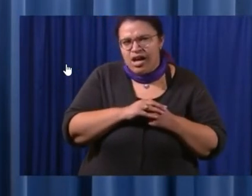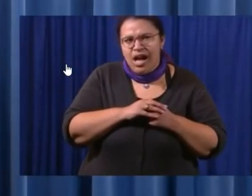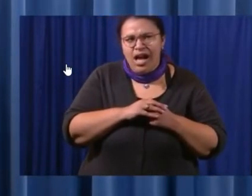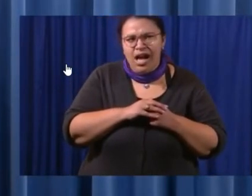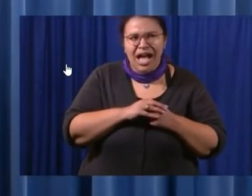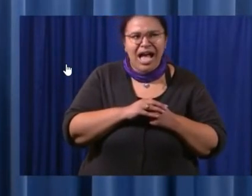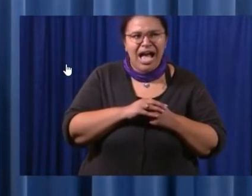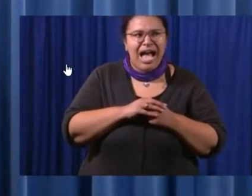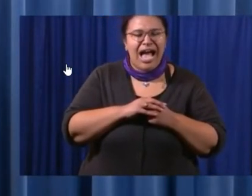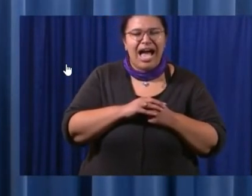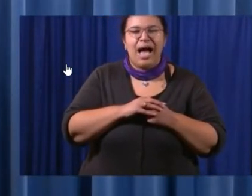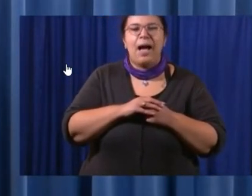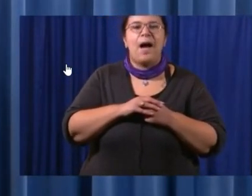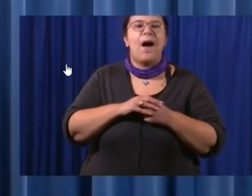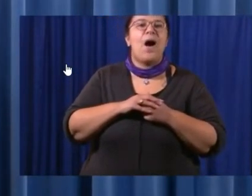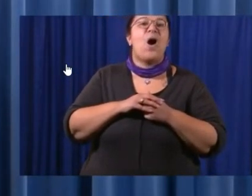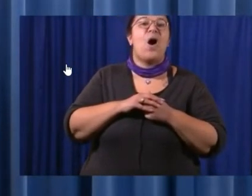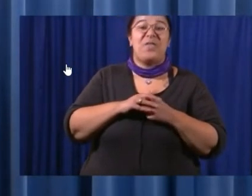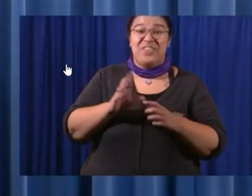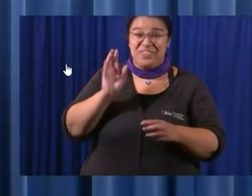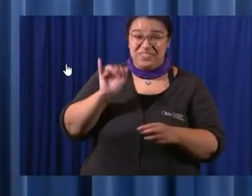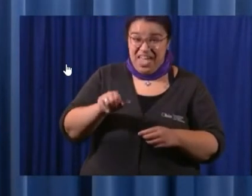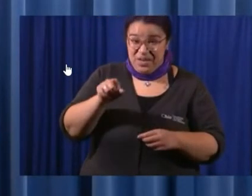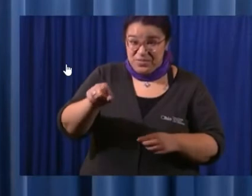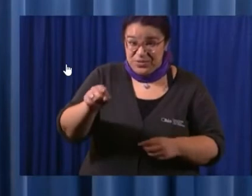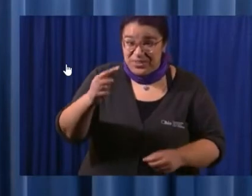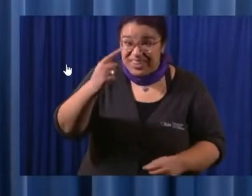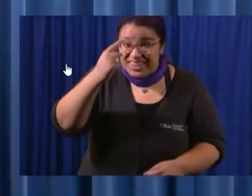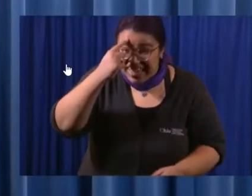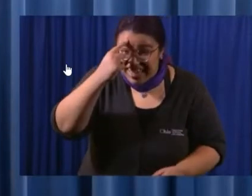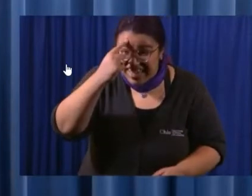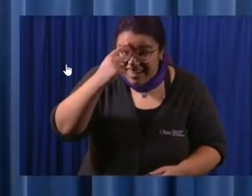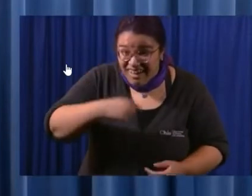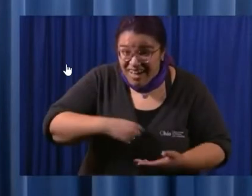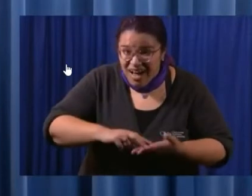was not clear enough then. If that's your interpretation, I apologize.